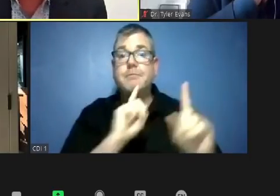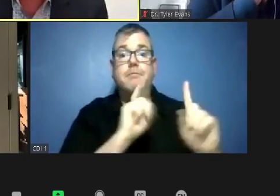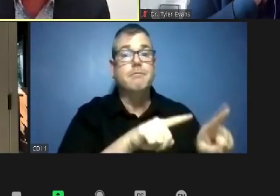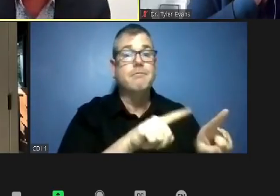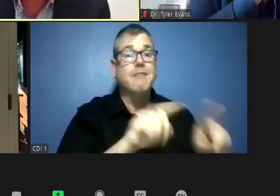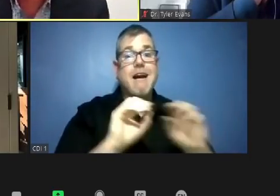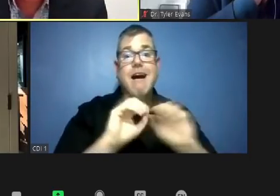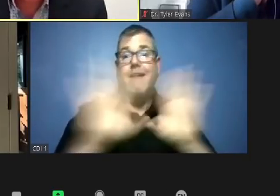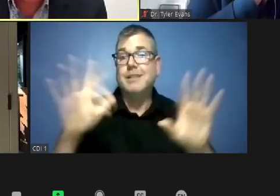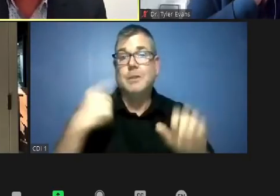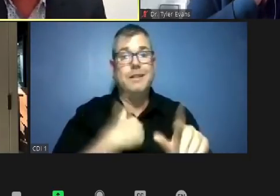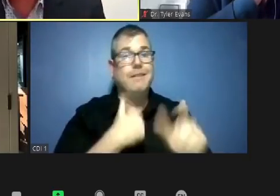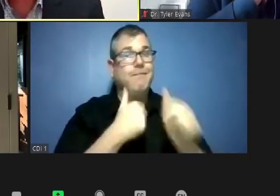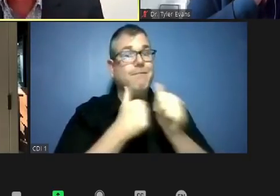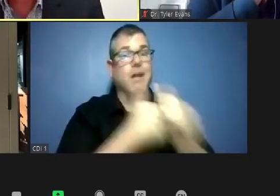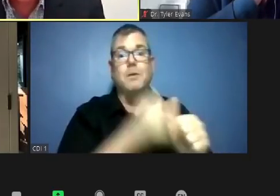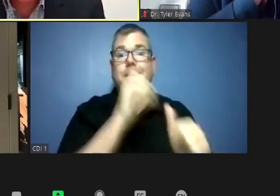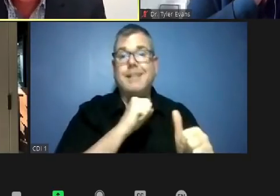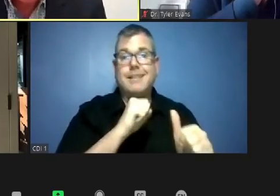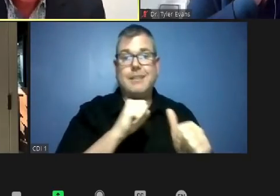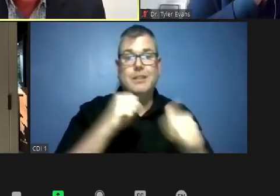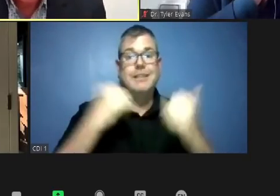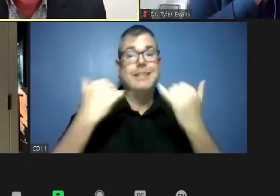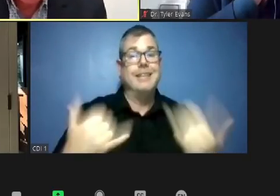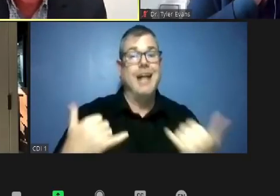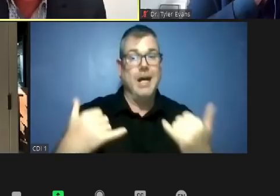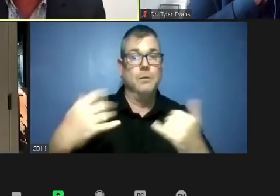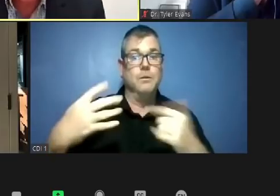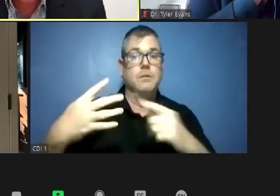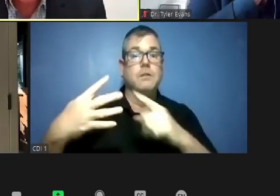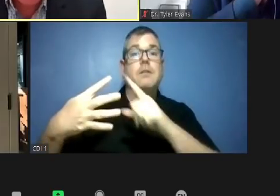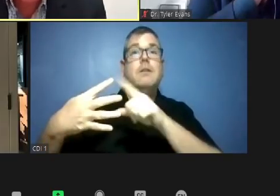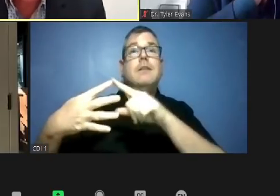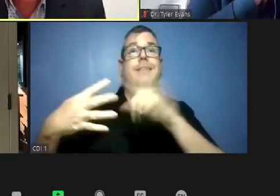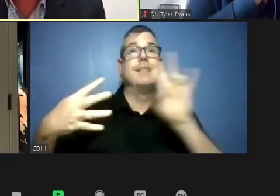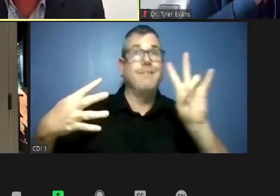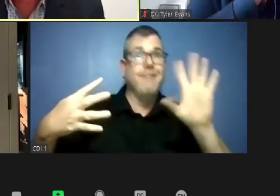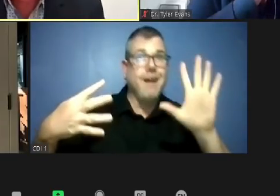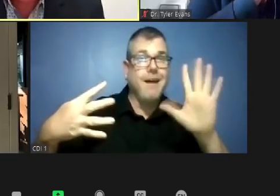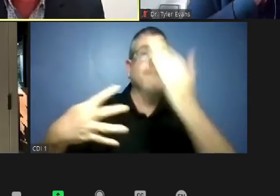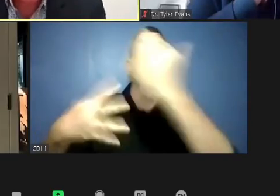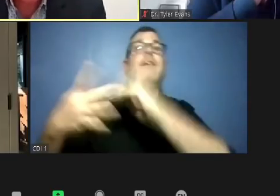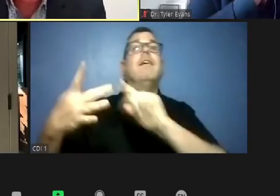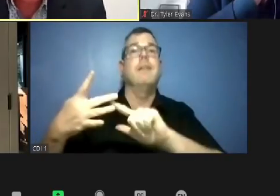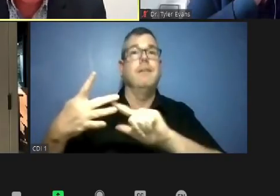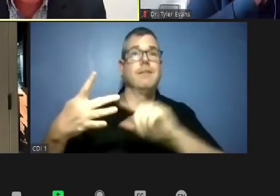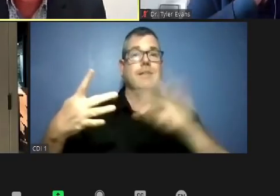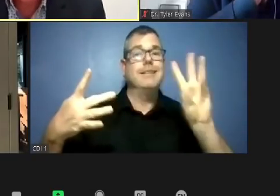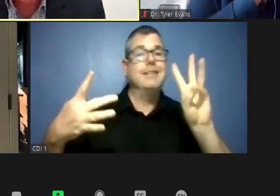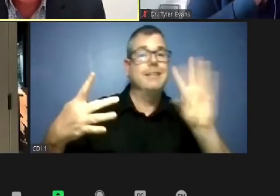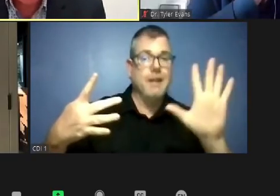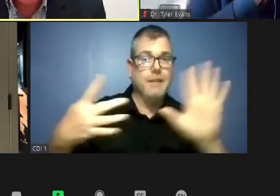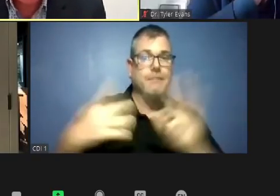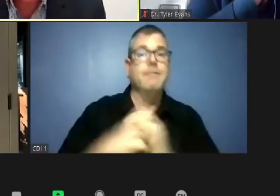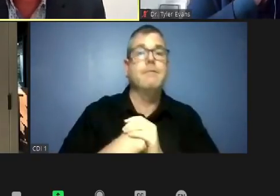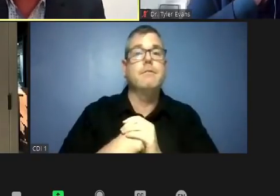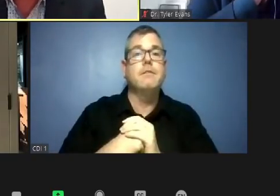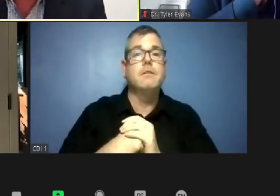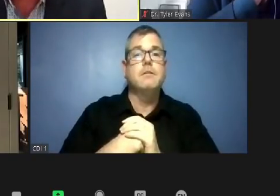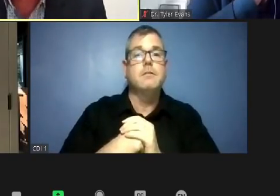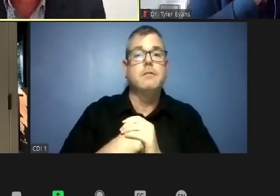The next would logically be 65 to 74. We have 23,000 residents above age 75 in Marin. We have